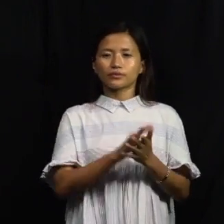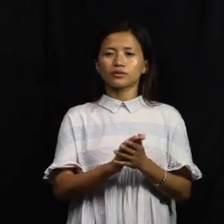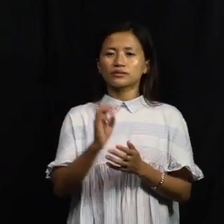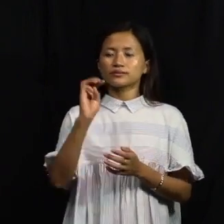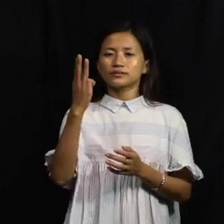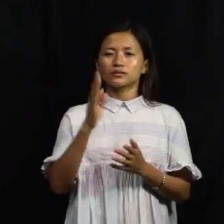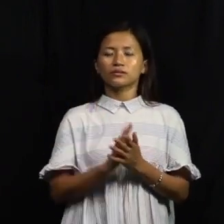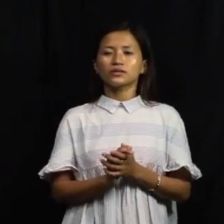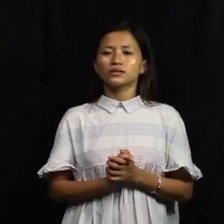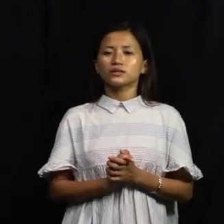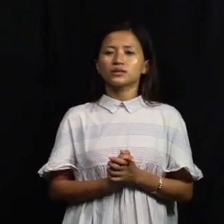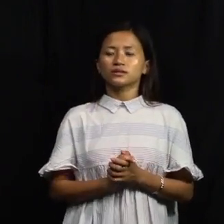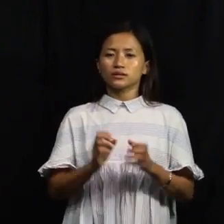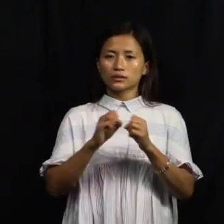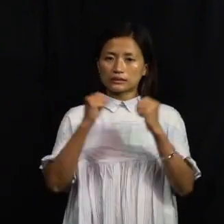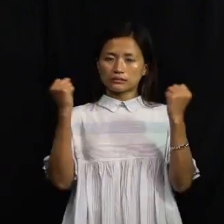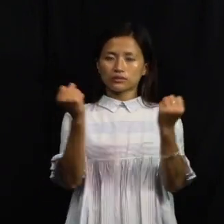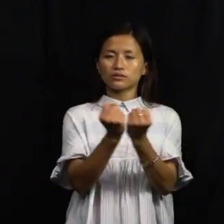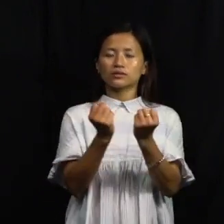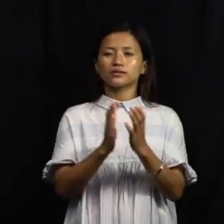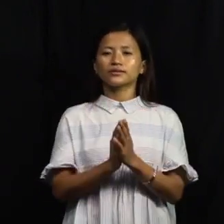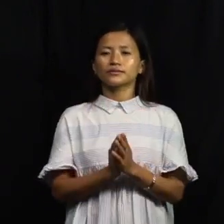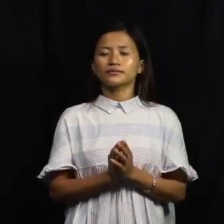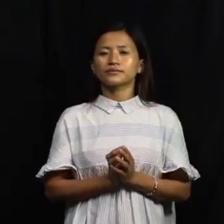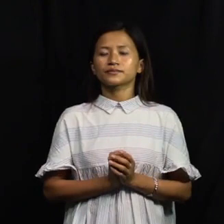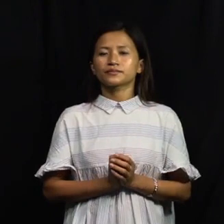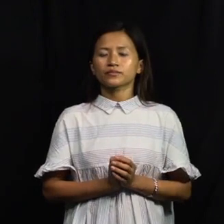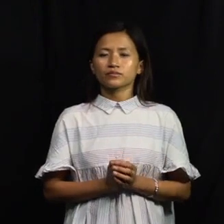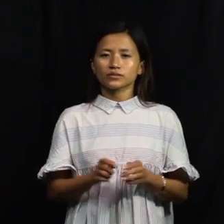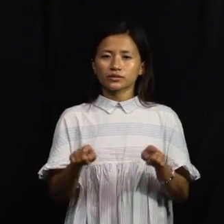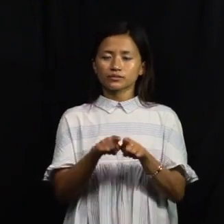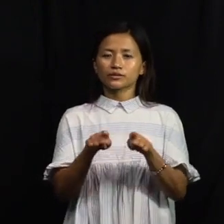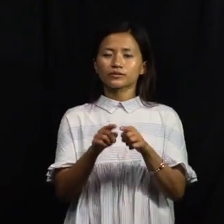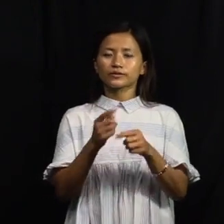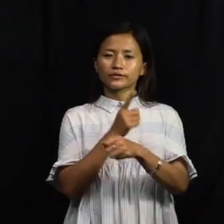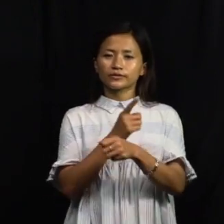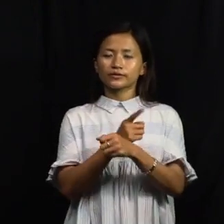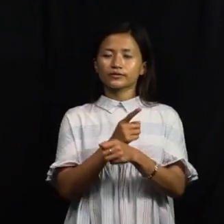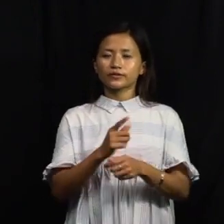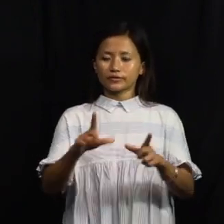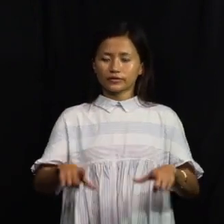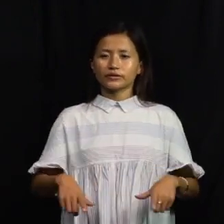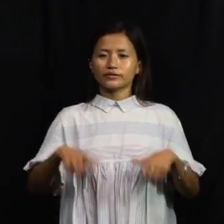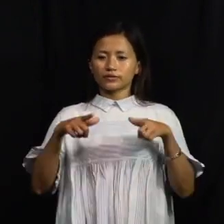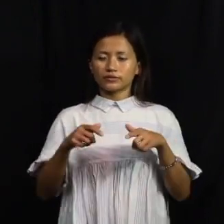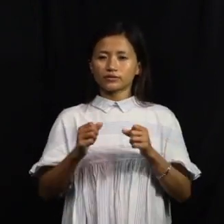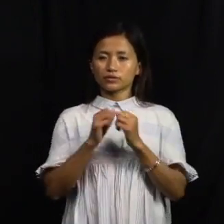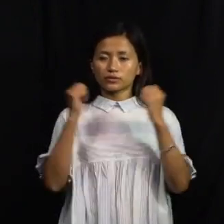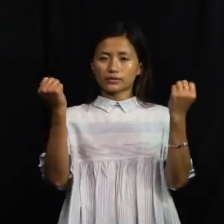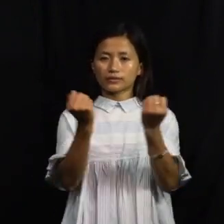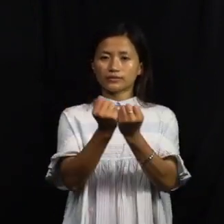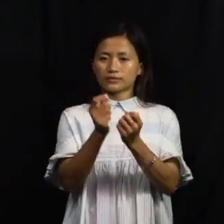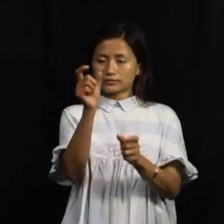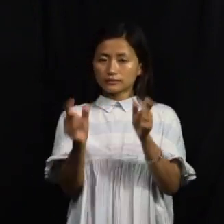third one is the society. So both the teacher and the students, they live in the society, isn't it?